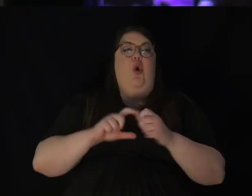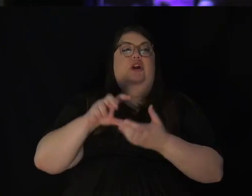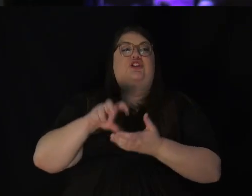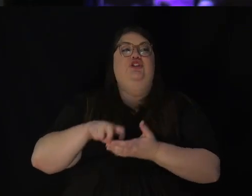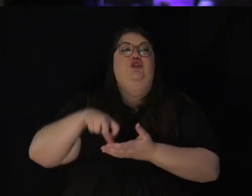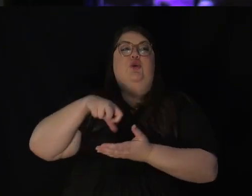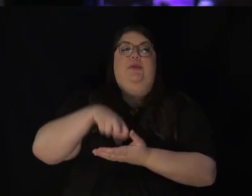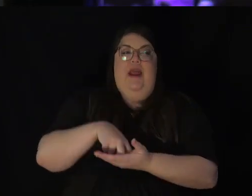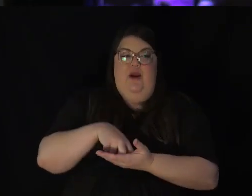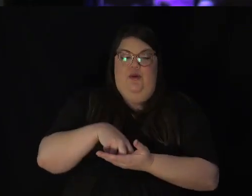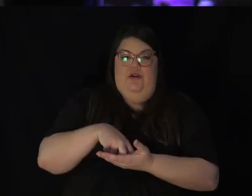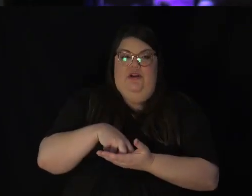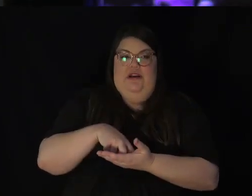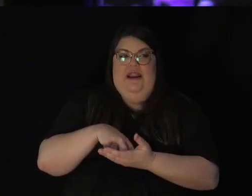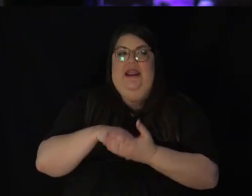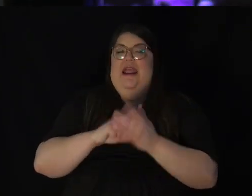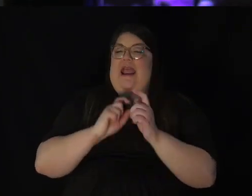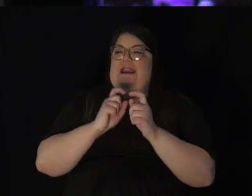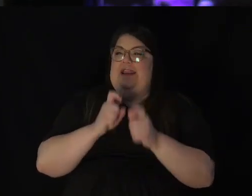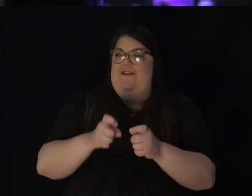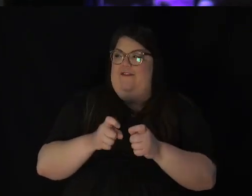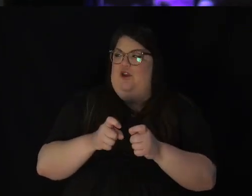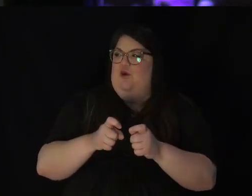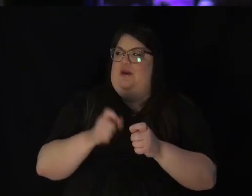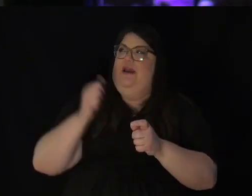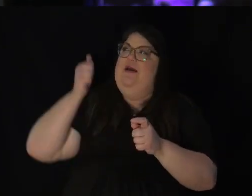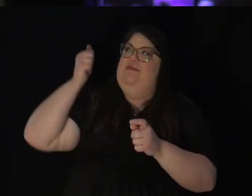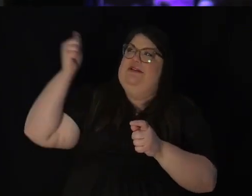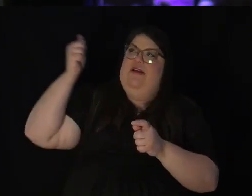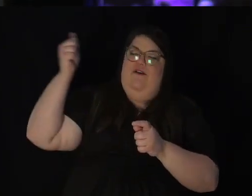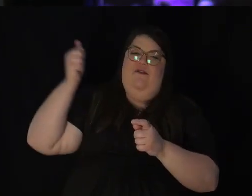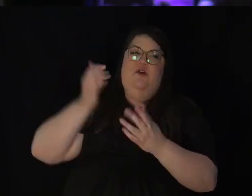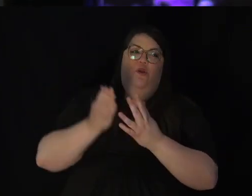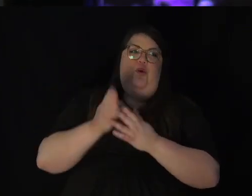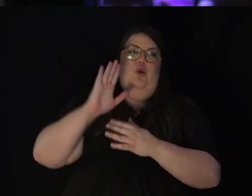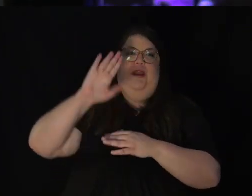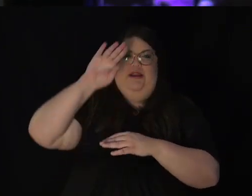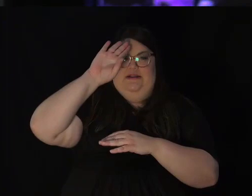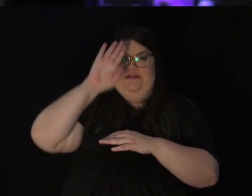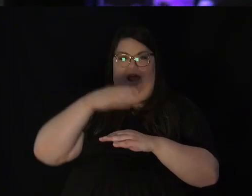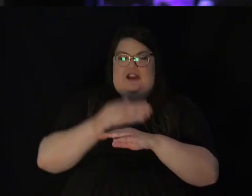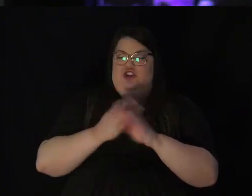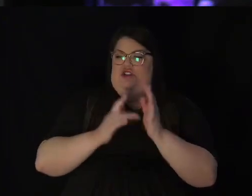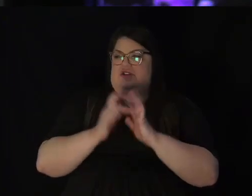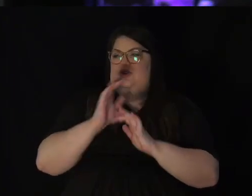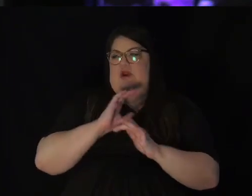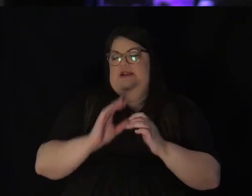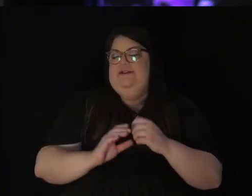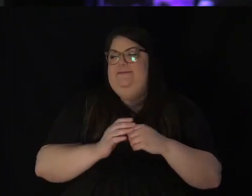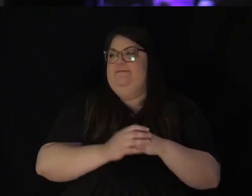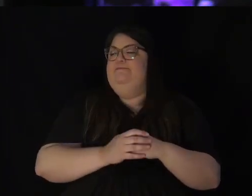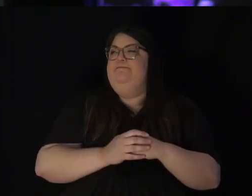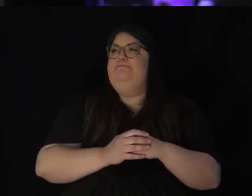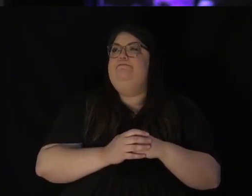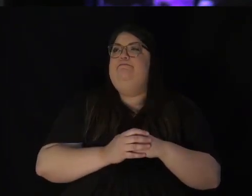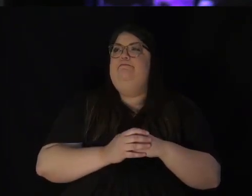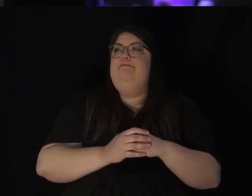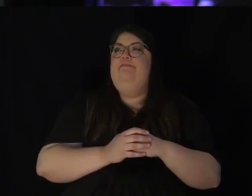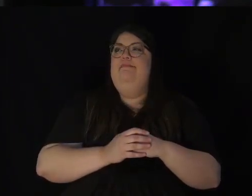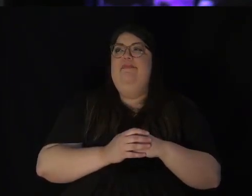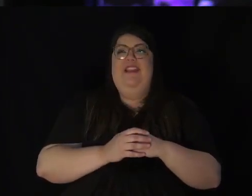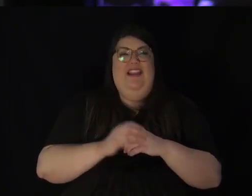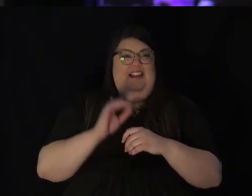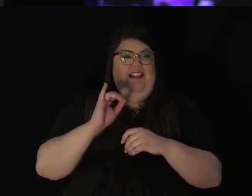down and give you the gifts of himself through his Son, Jesus Christ. Does the blessings get